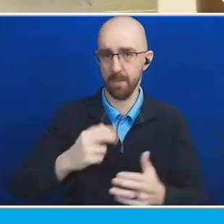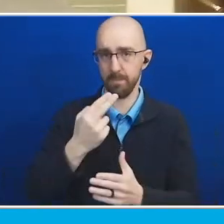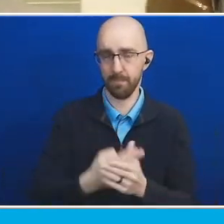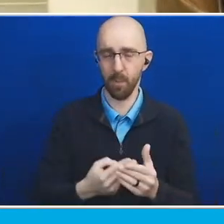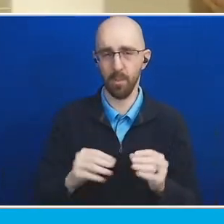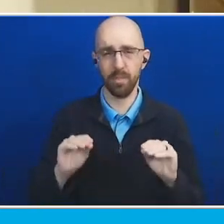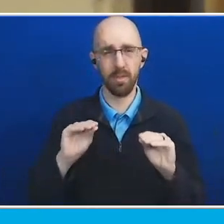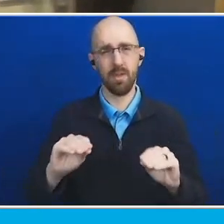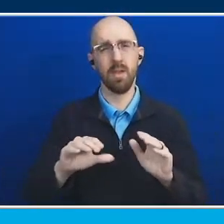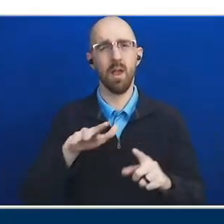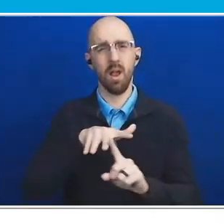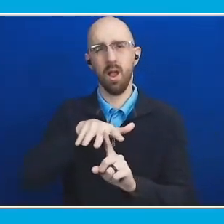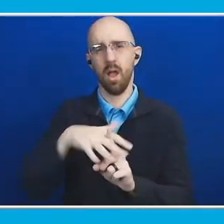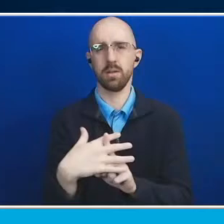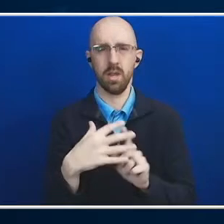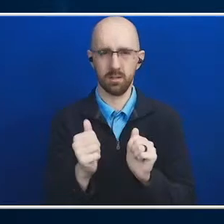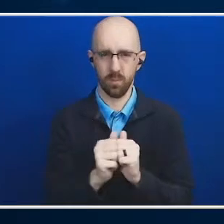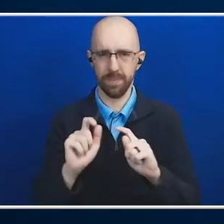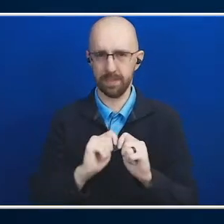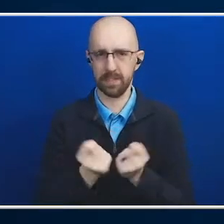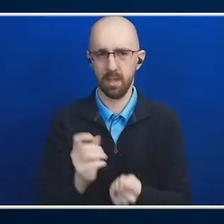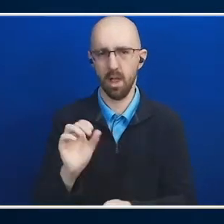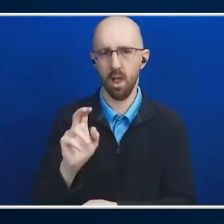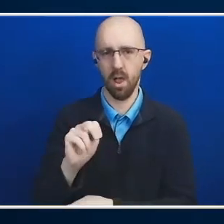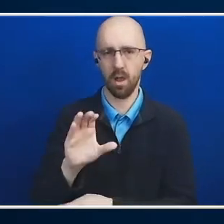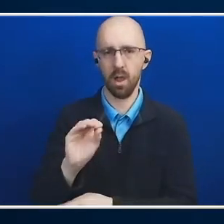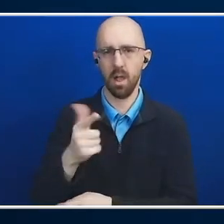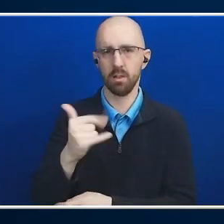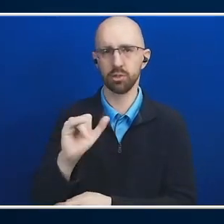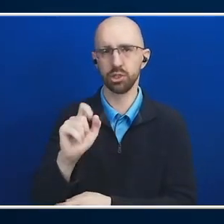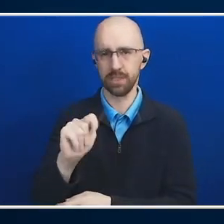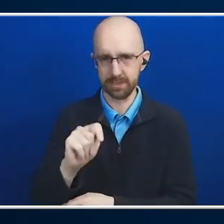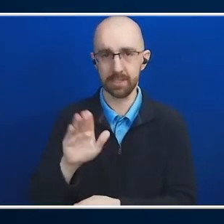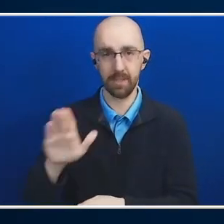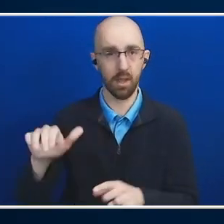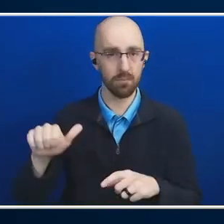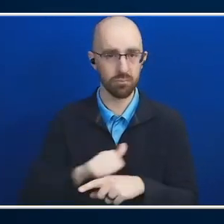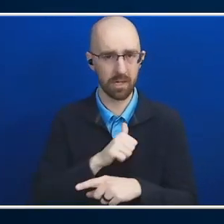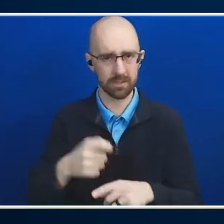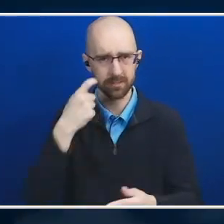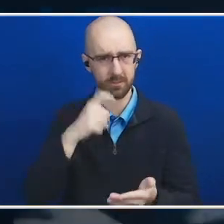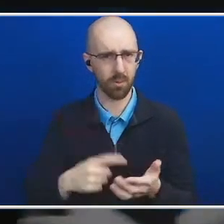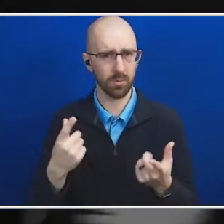of oncologists. What they've noticed in their practices, Wednesday at 8.